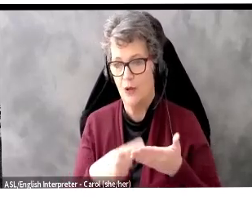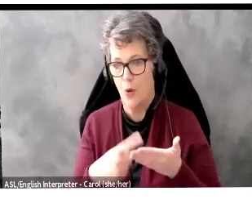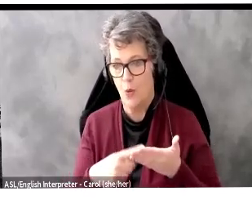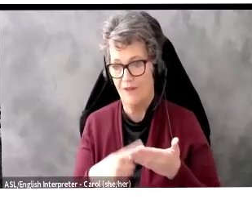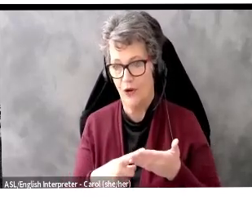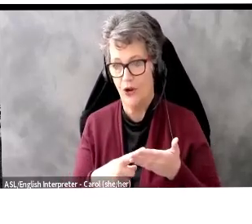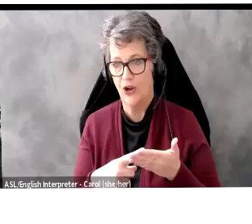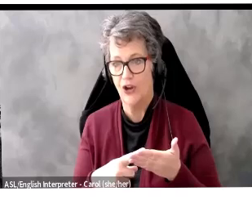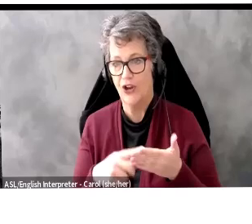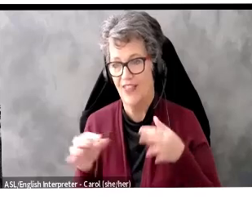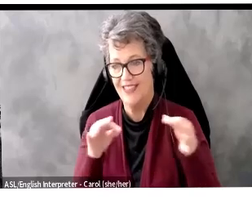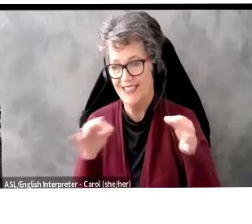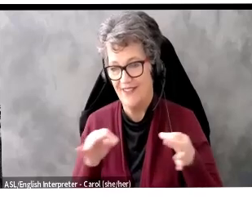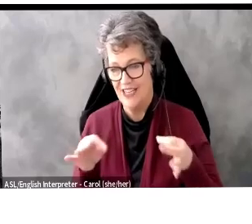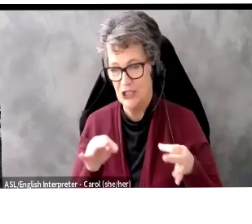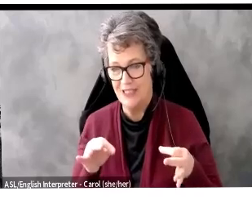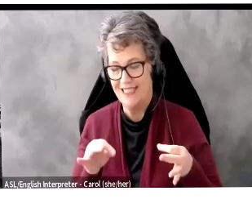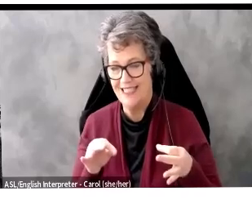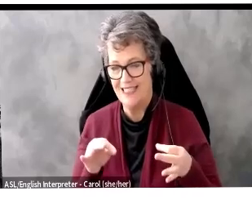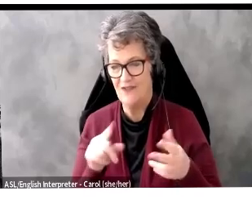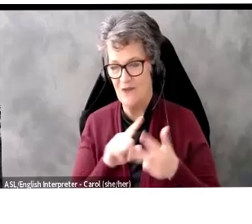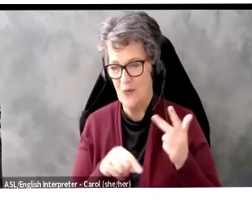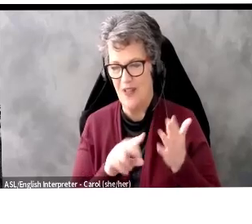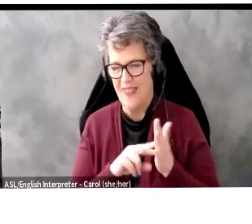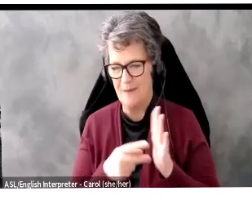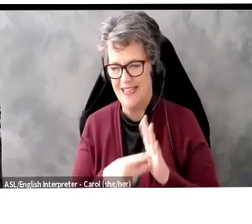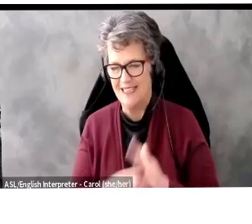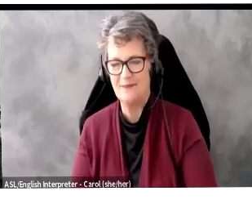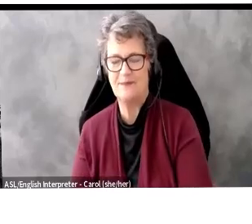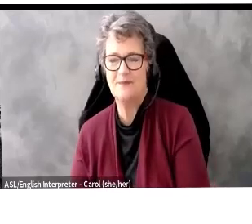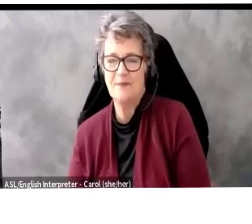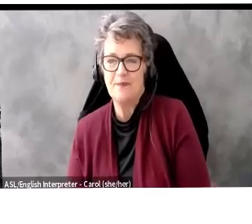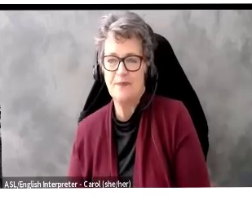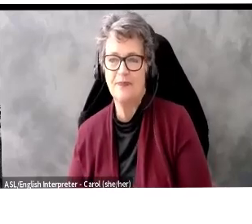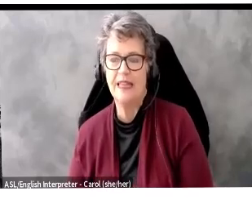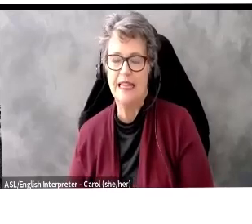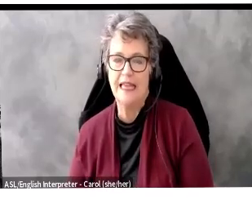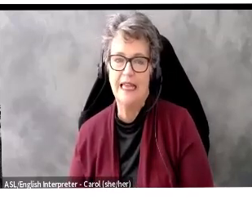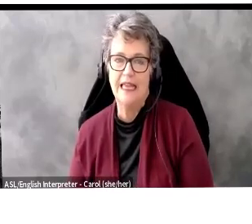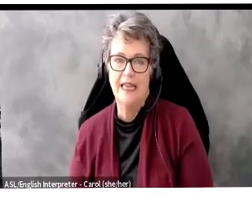over the definitions for what that truly looks like.